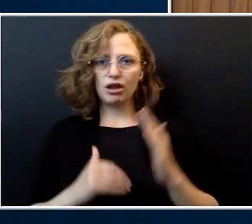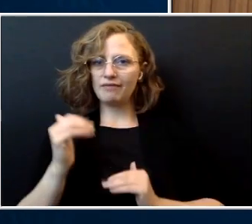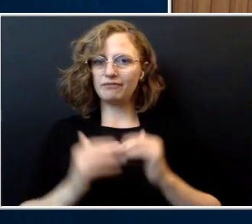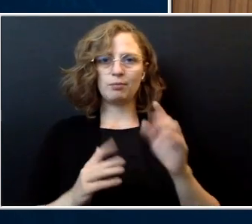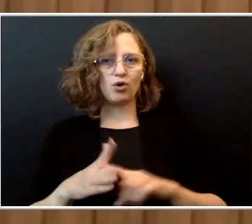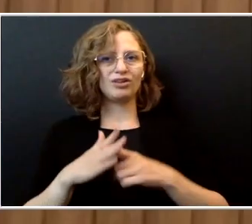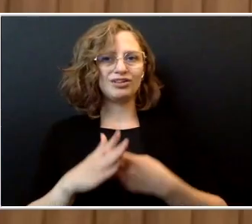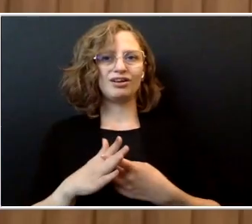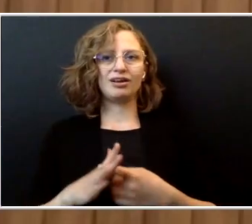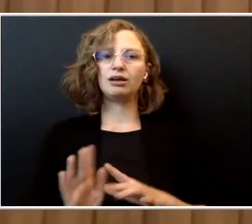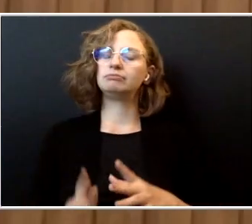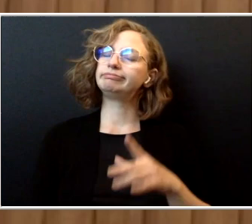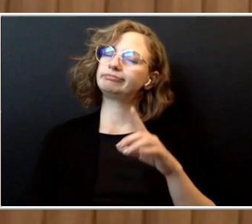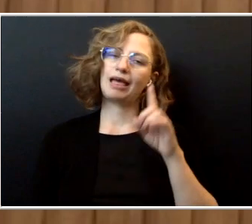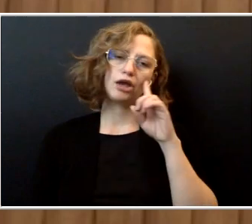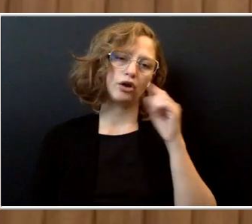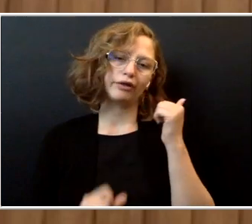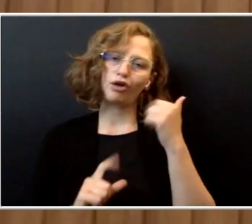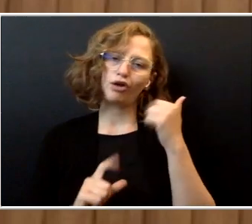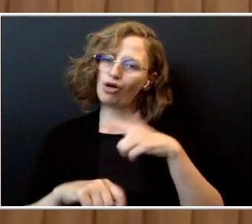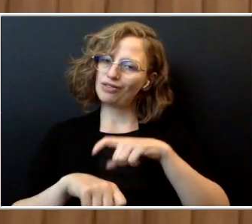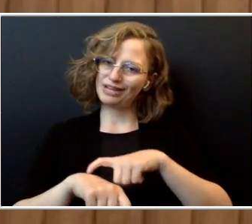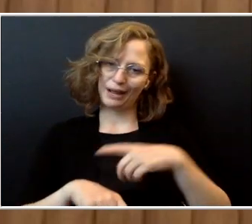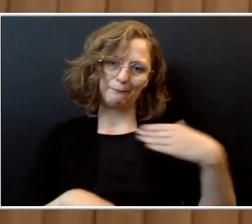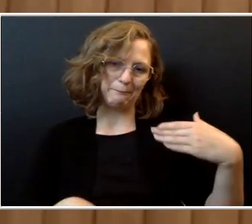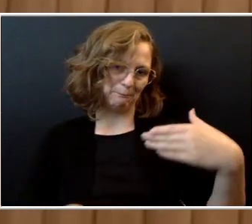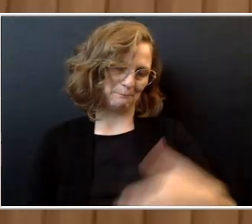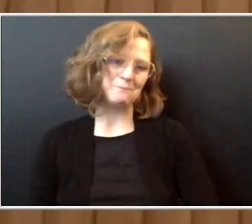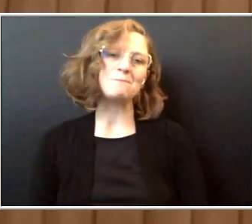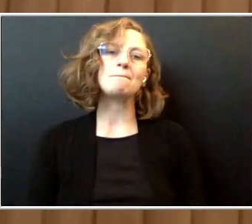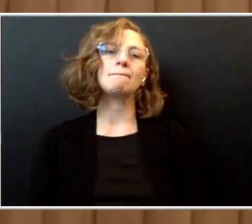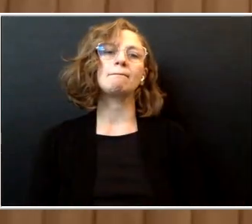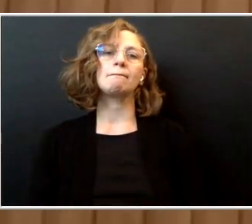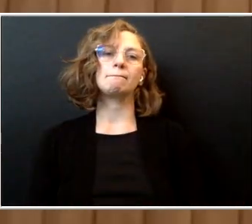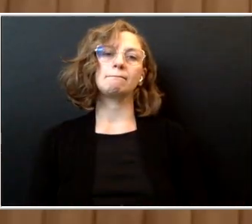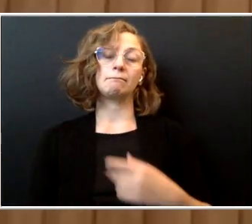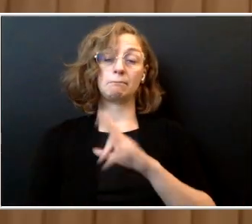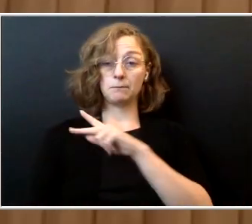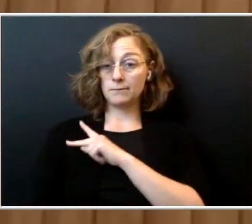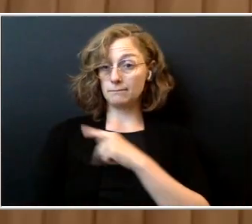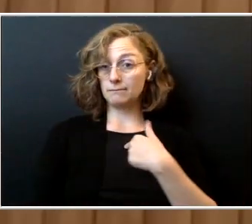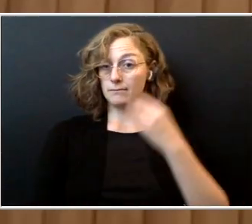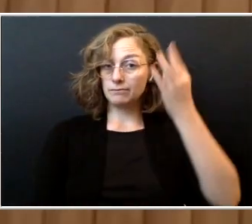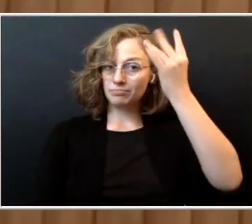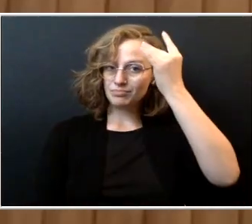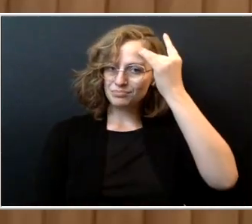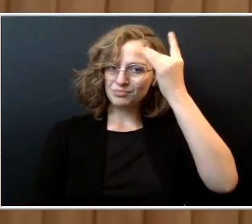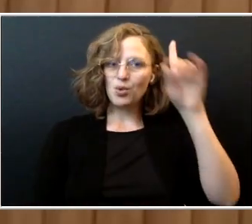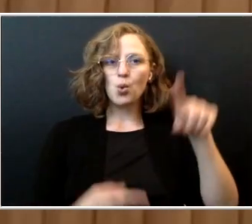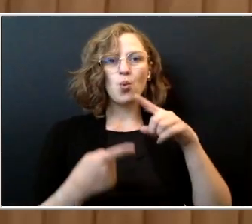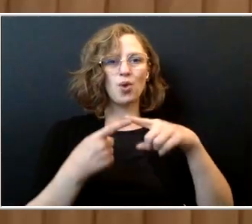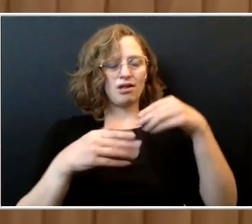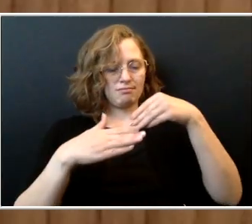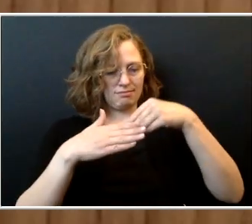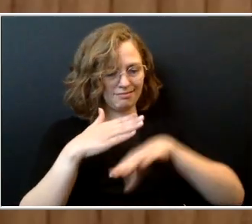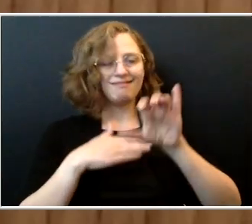I hear this often, and something I encourage people to think about is once you're in that space,